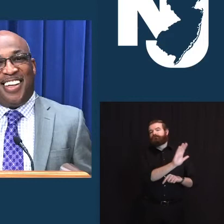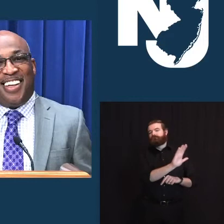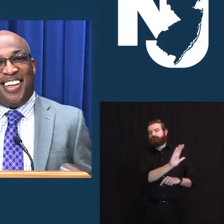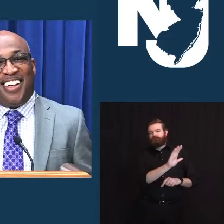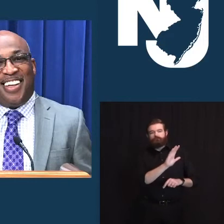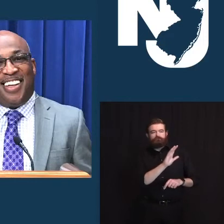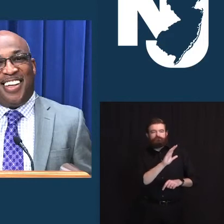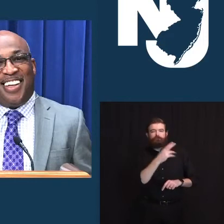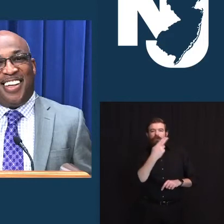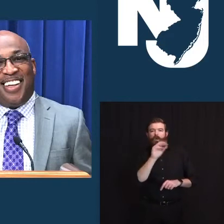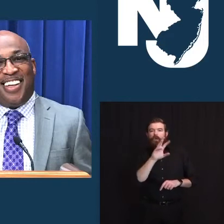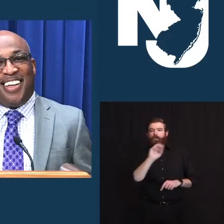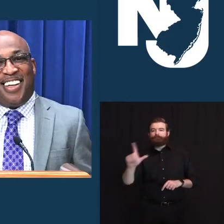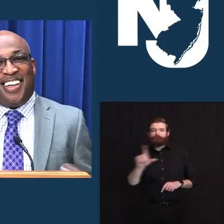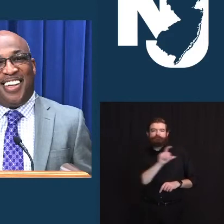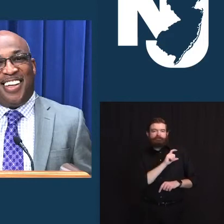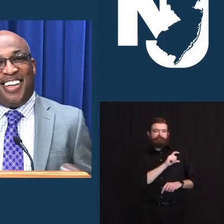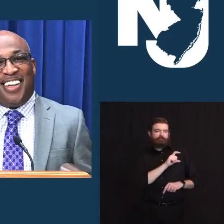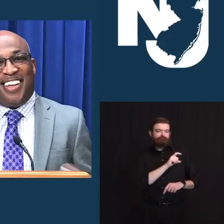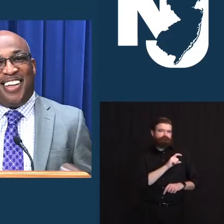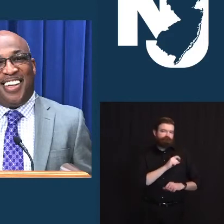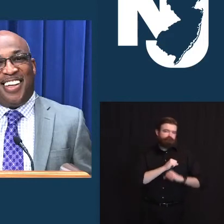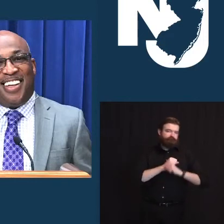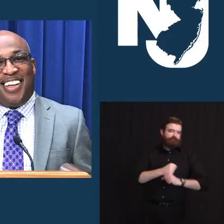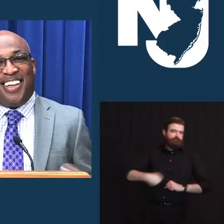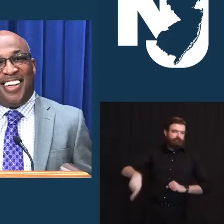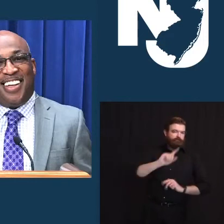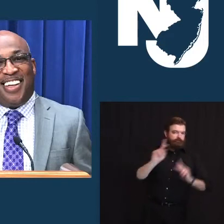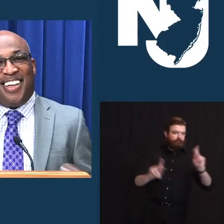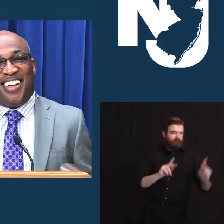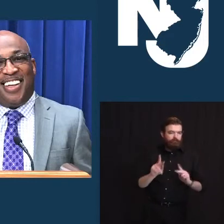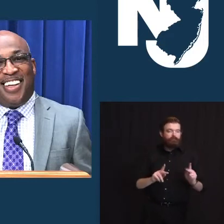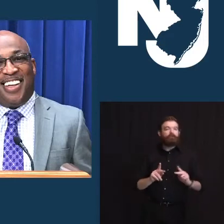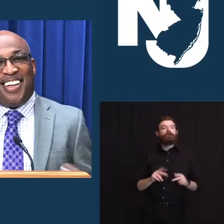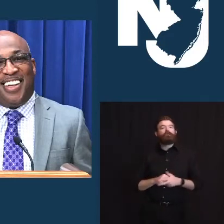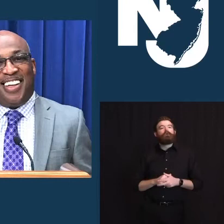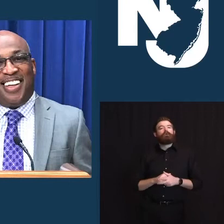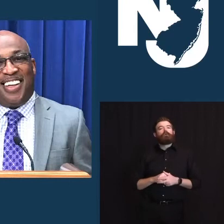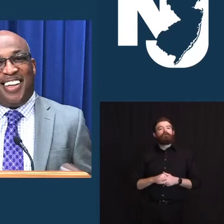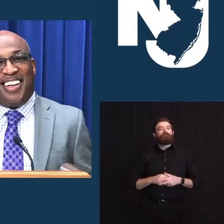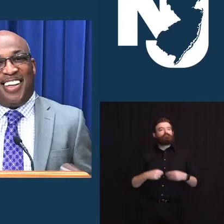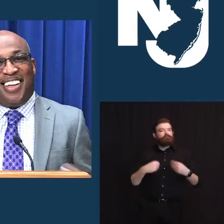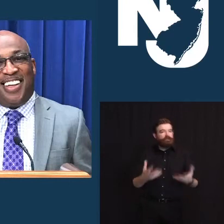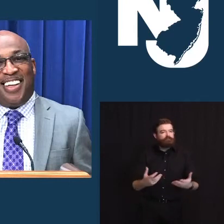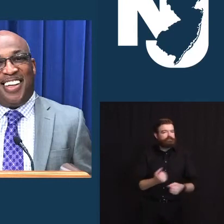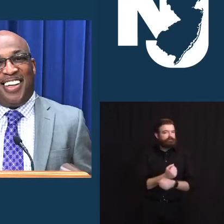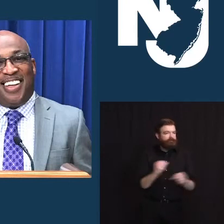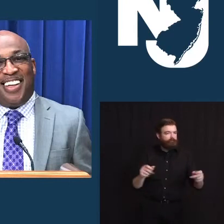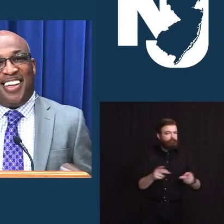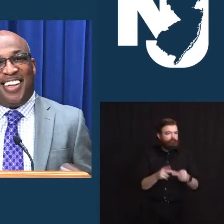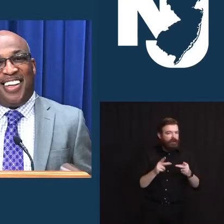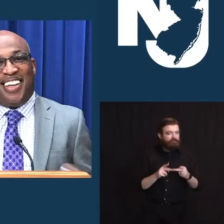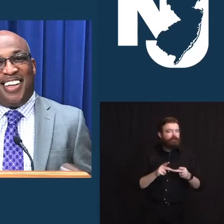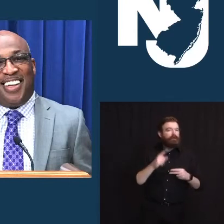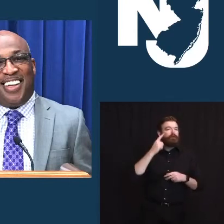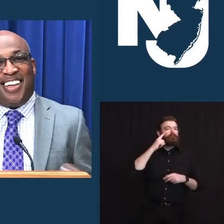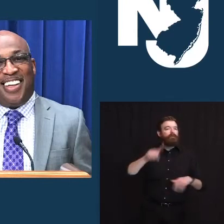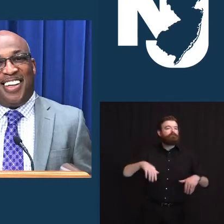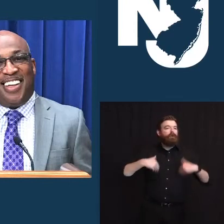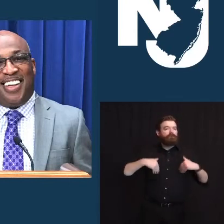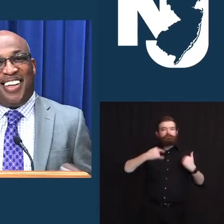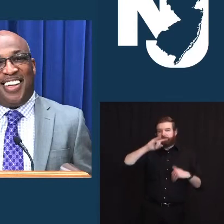but for providing a safe outlet for Howell's youth. But he also wanted me to say that they have a big